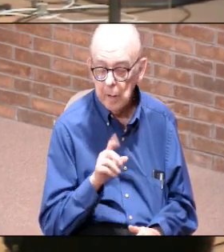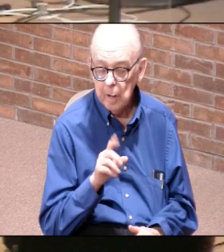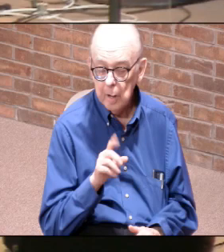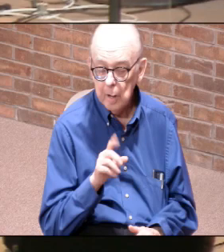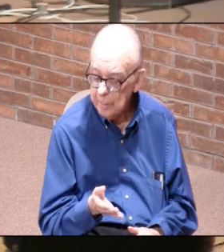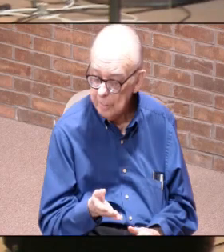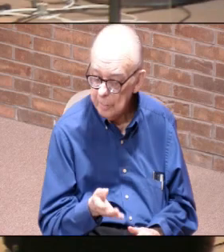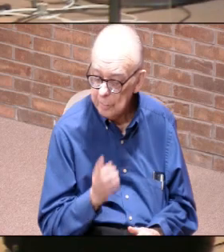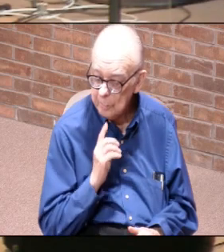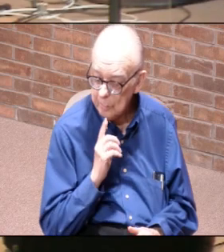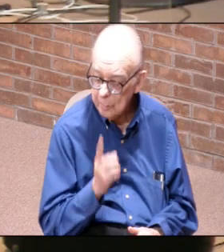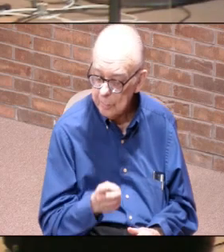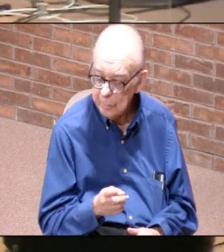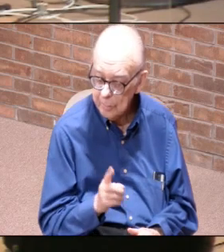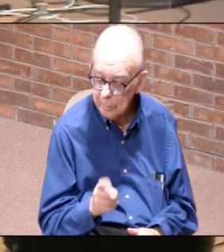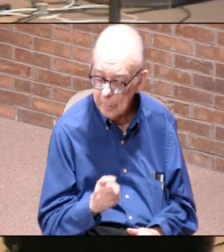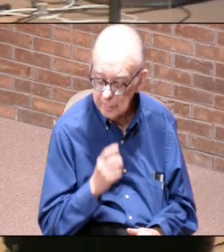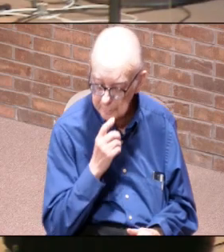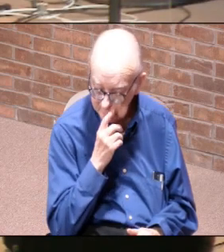this.